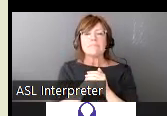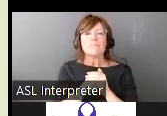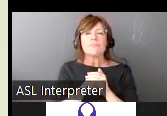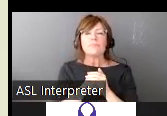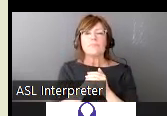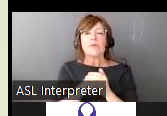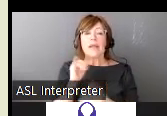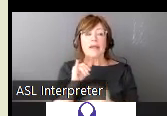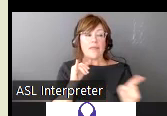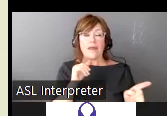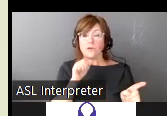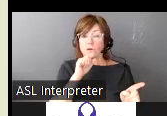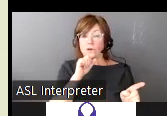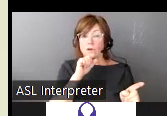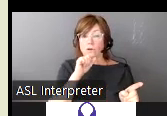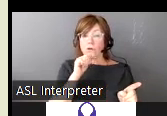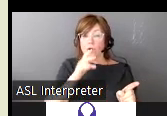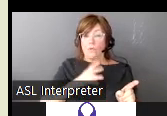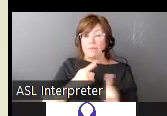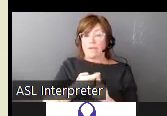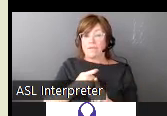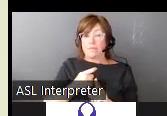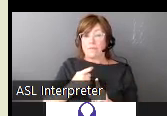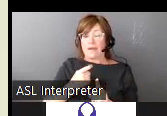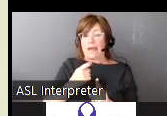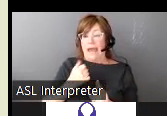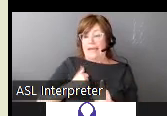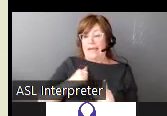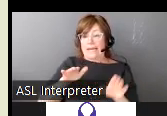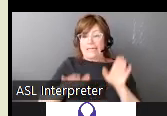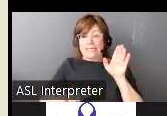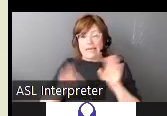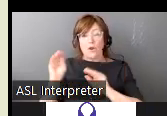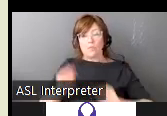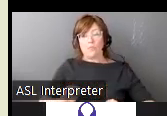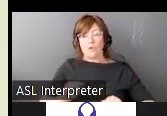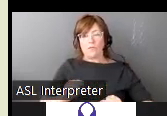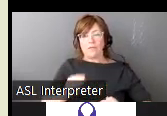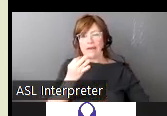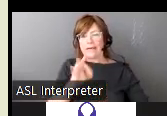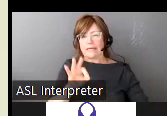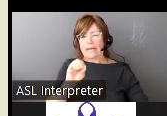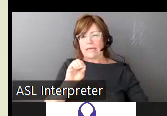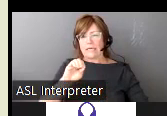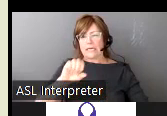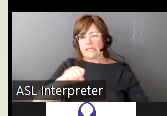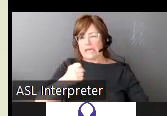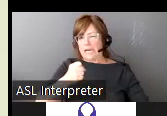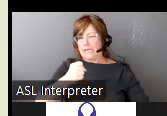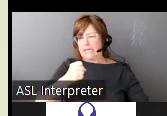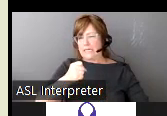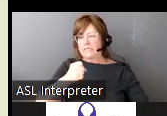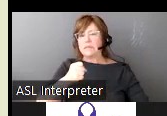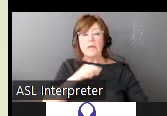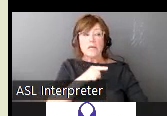older woman was a Canadian citizen in her early 60s who moved to Canada in the late 1990s. She has completed a